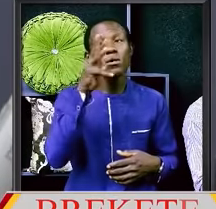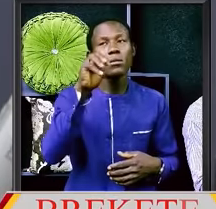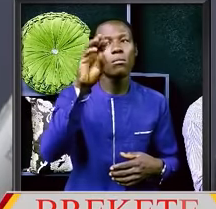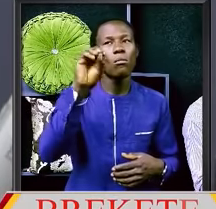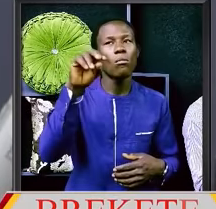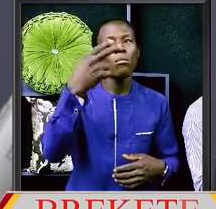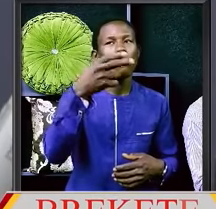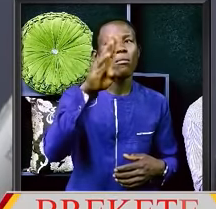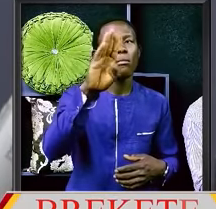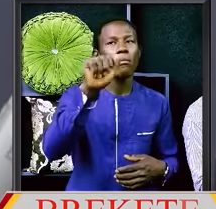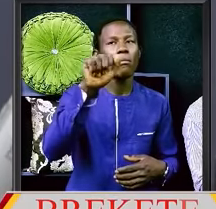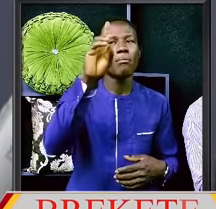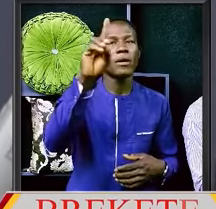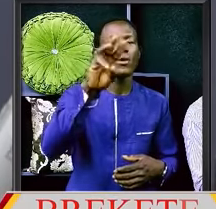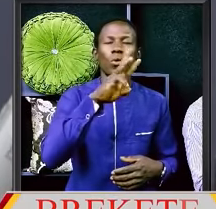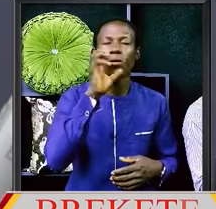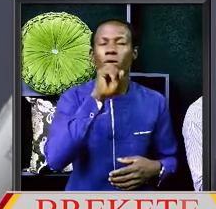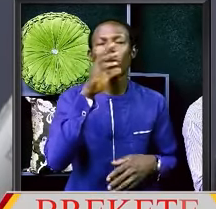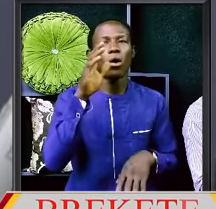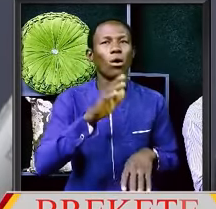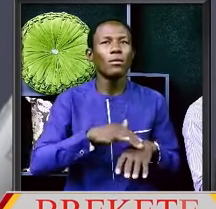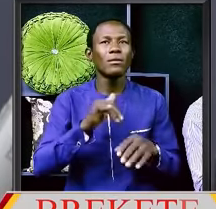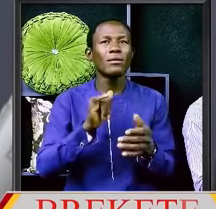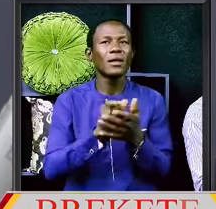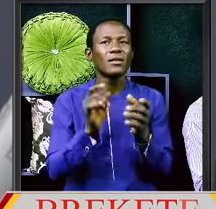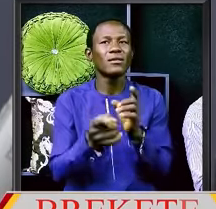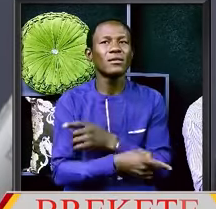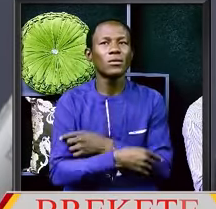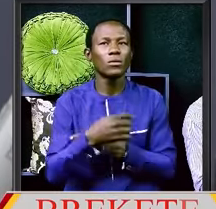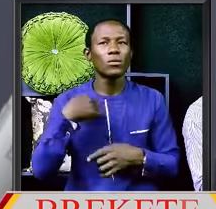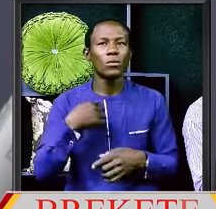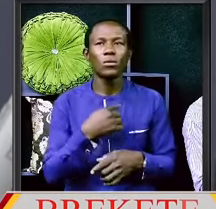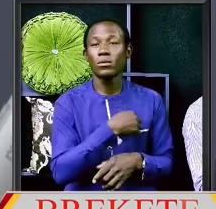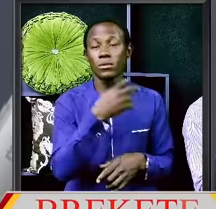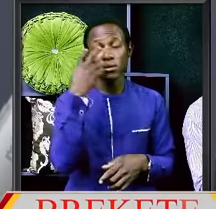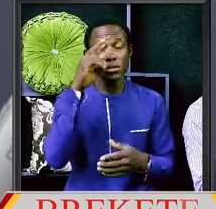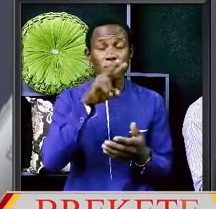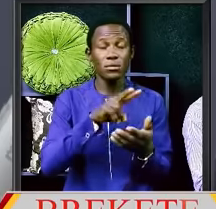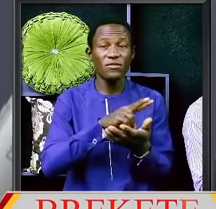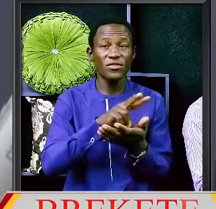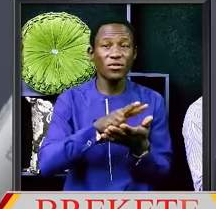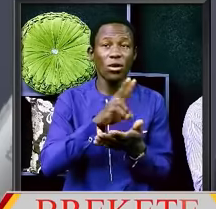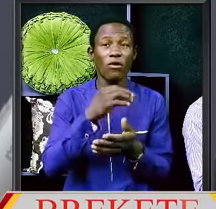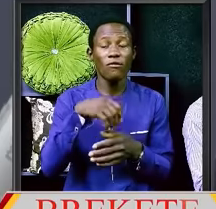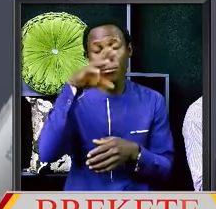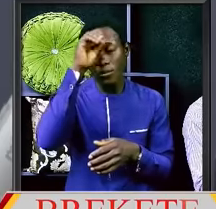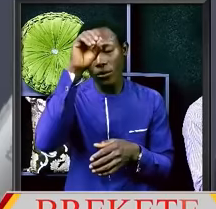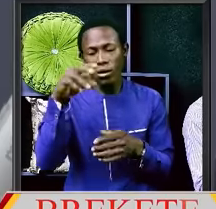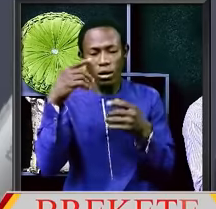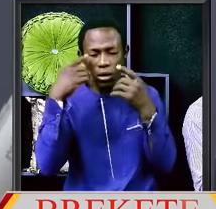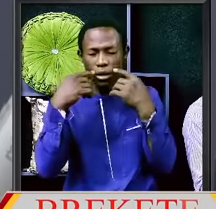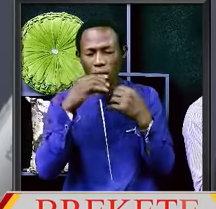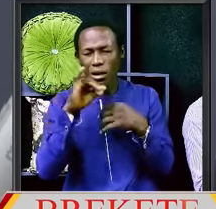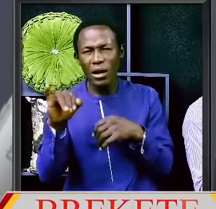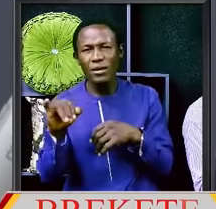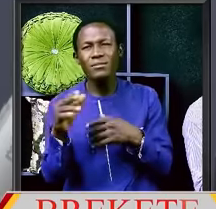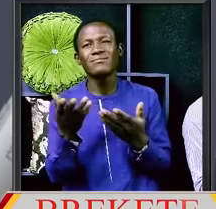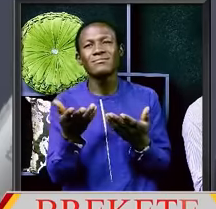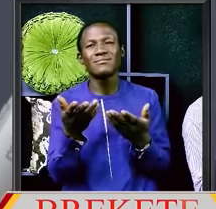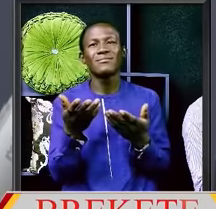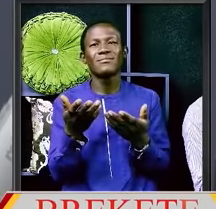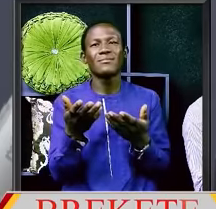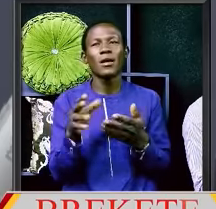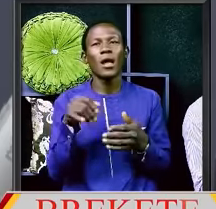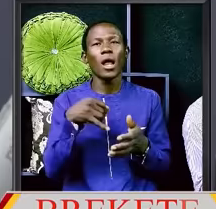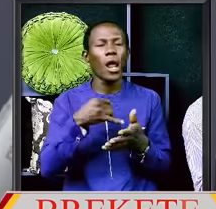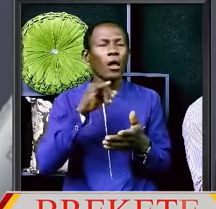On that day, in the afternoon, we saw a video of a boy crying in the car shouting, Mohbad is dead, Mohbad is dead. There